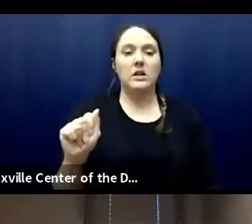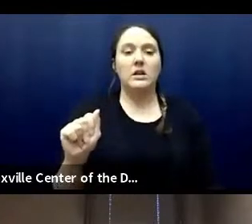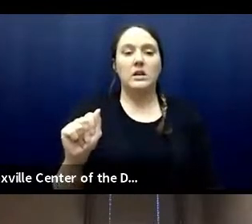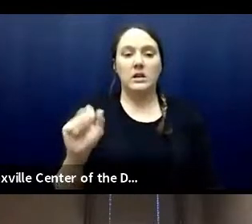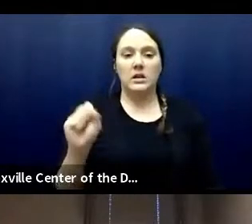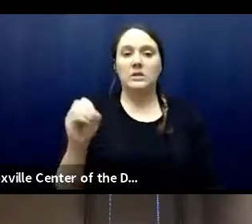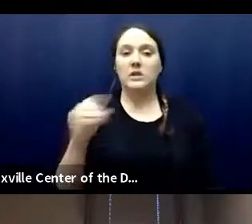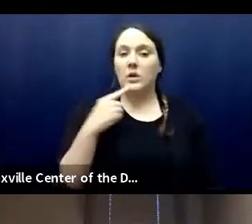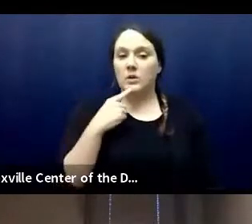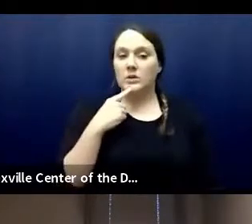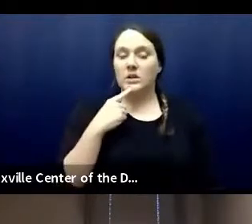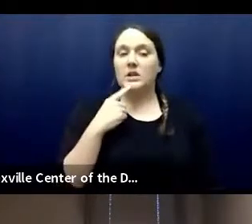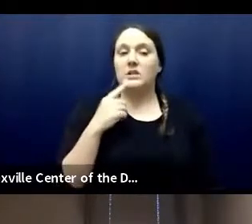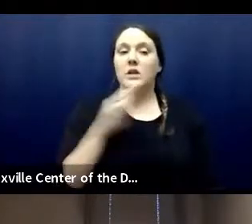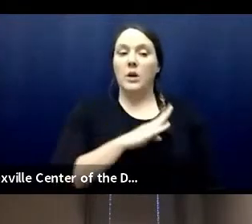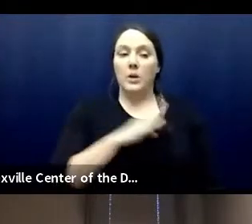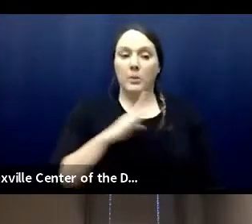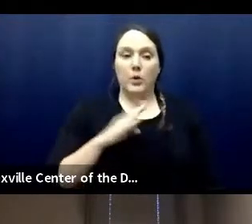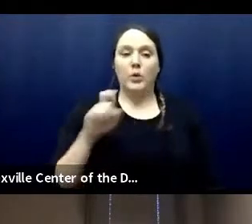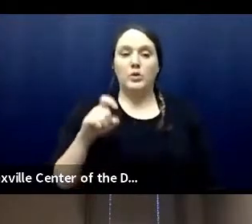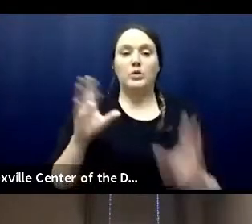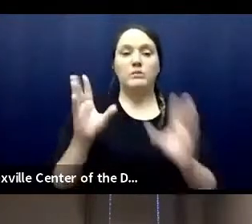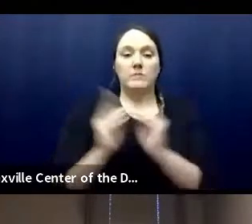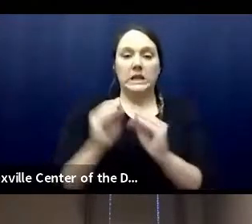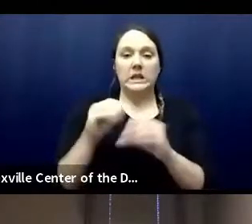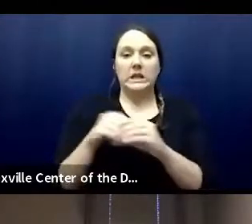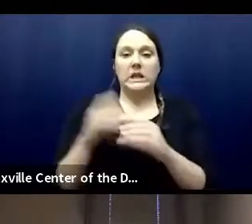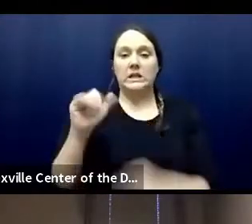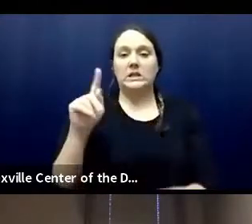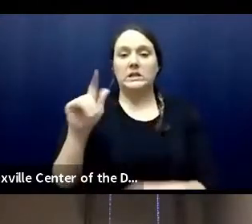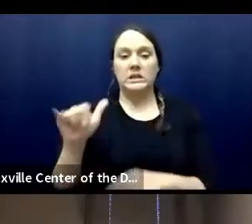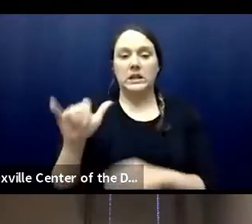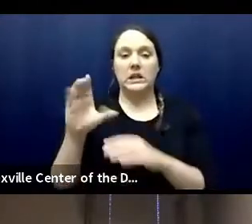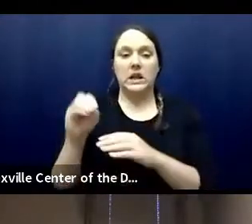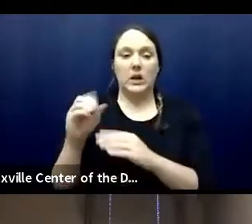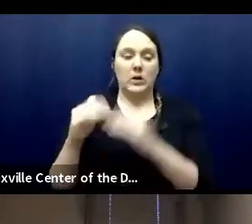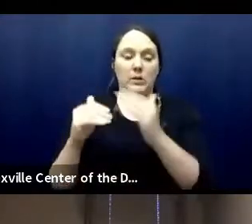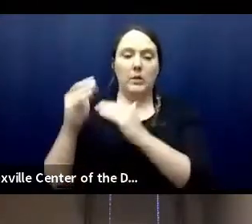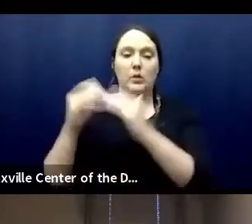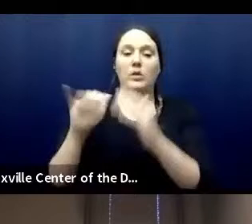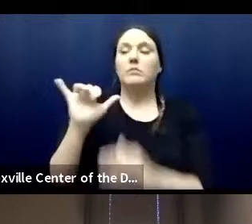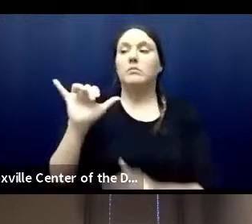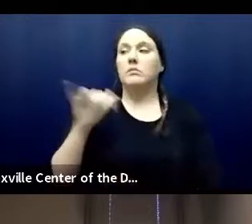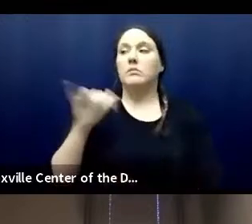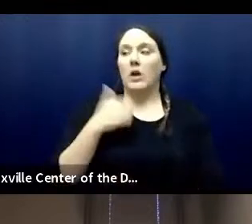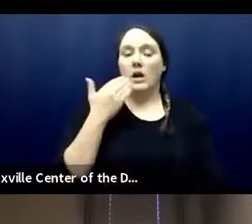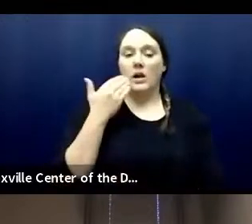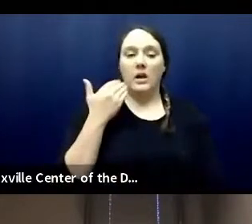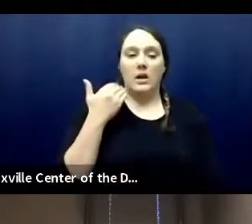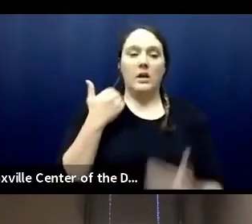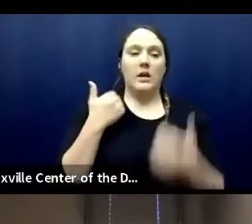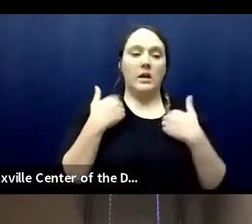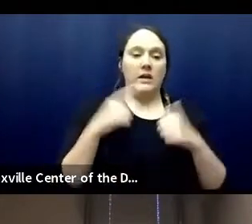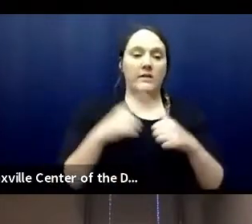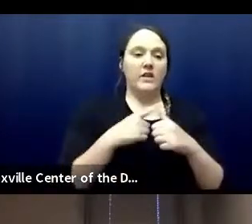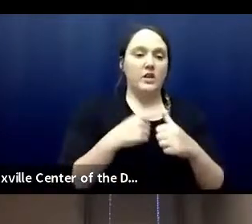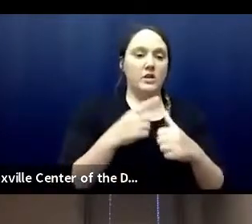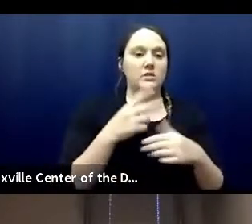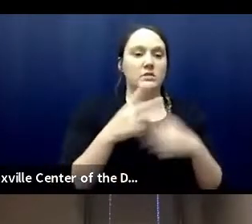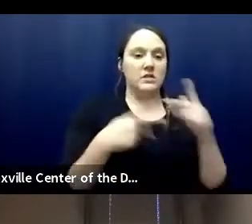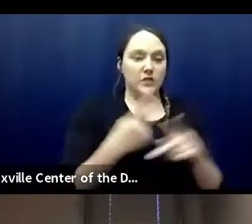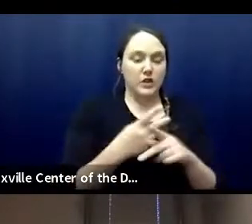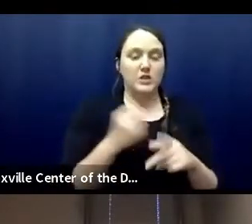So it says the board shall meet in the city county building. I apologize. I must have an earlier version in front of me. So this was just